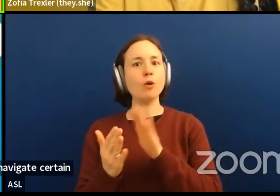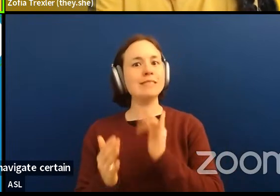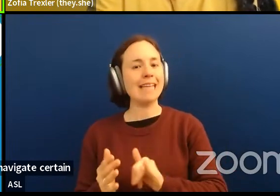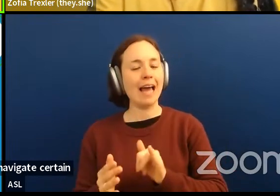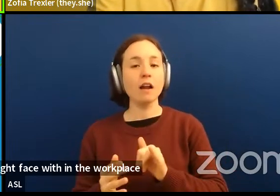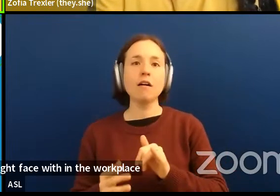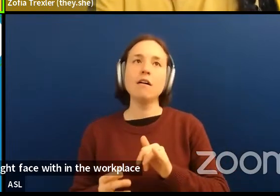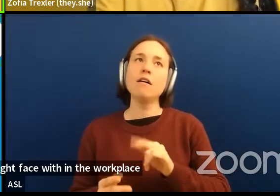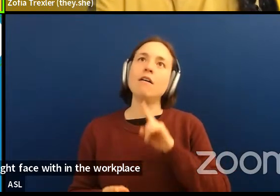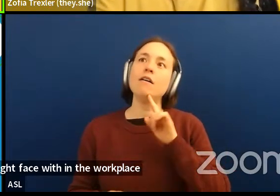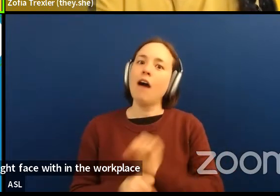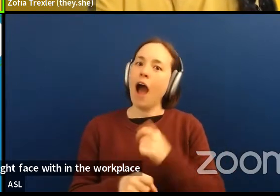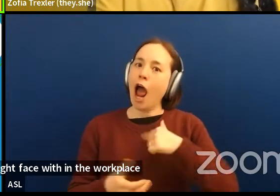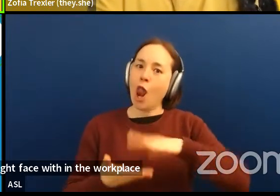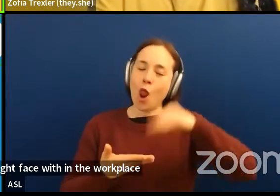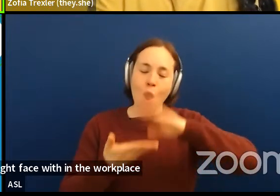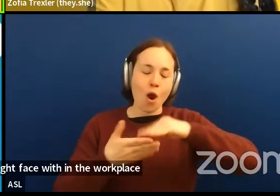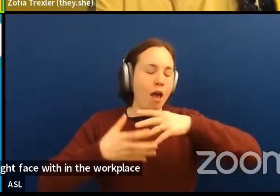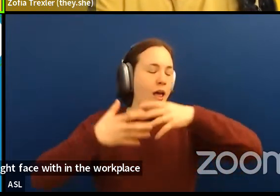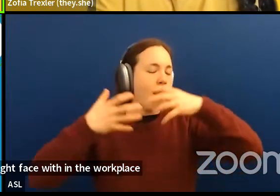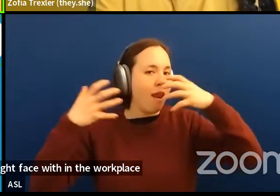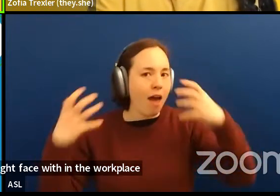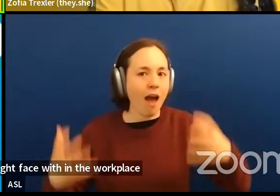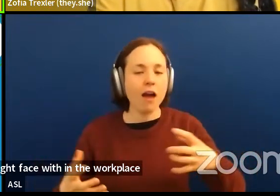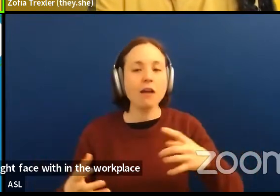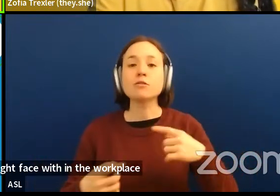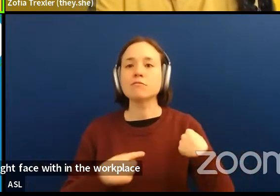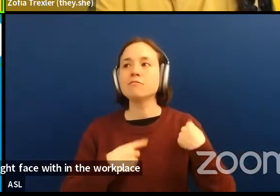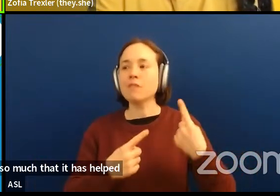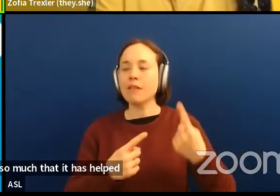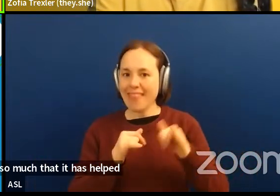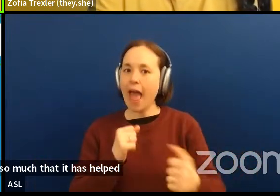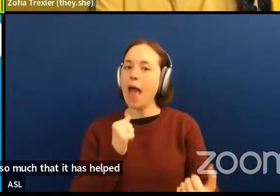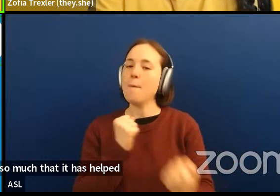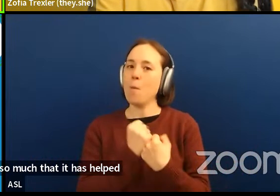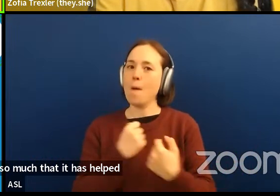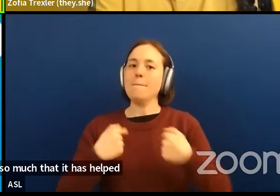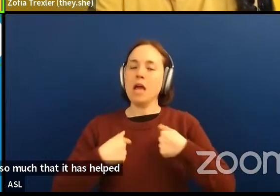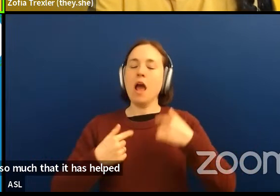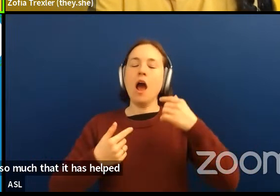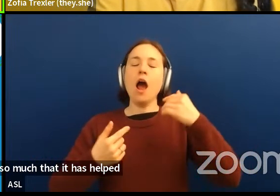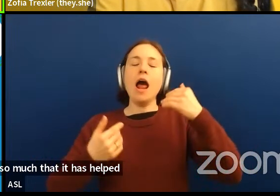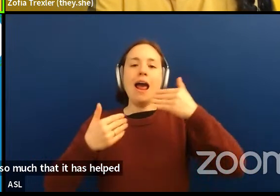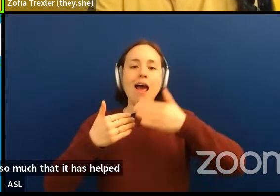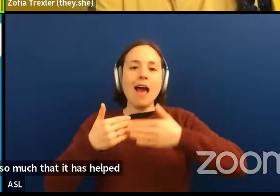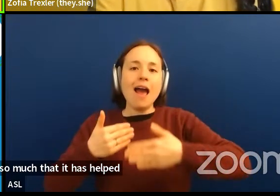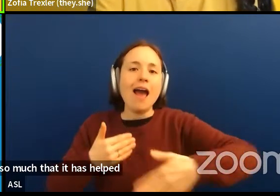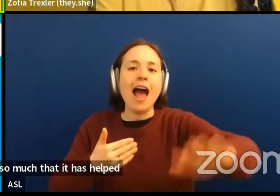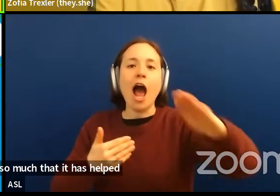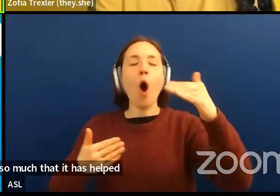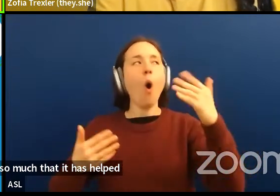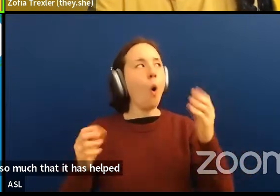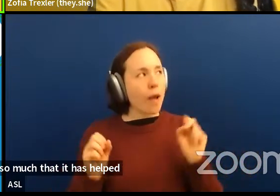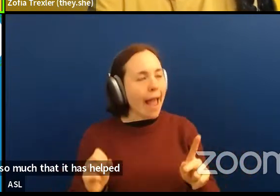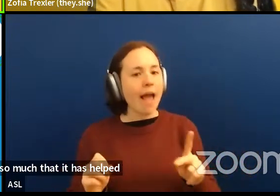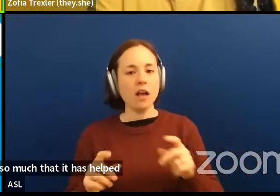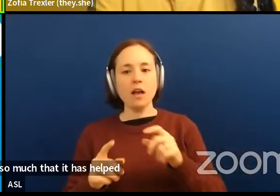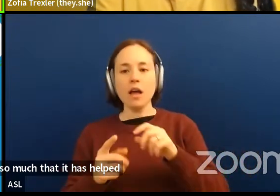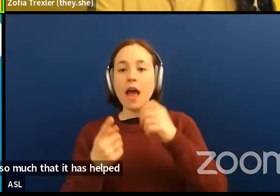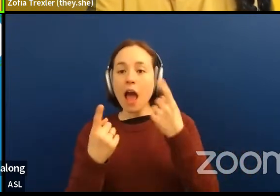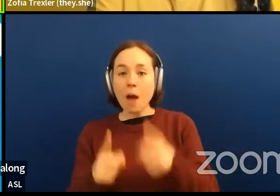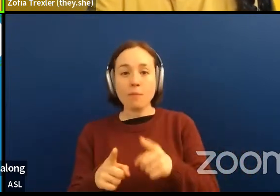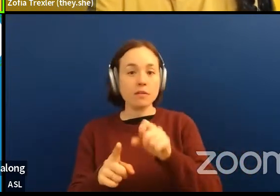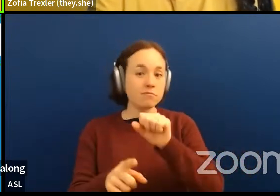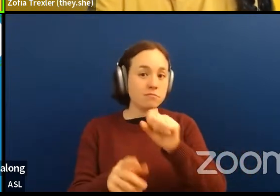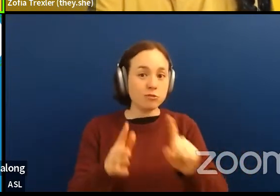genuinely did learn so much that it has helped me along the way in doing different types of work when it comes